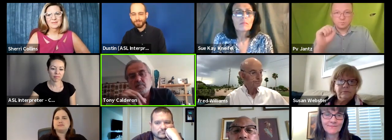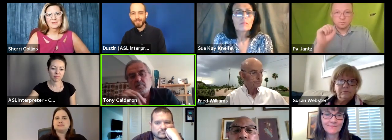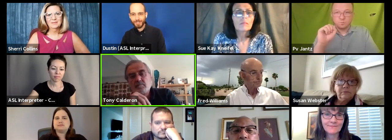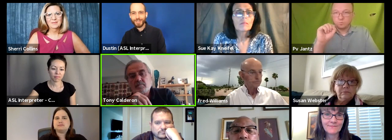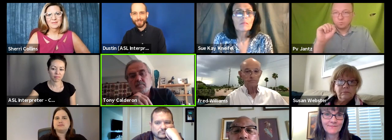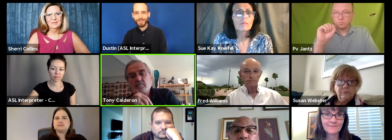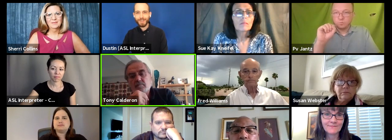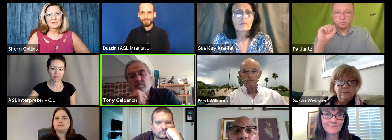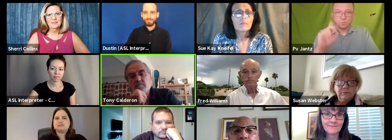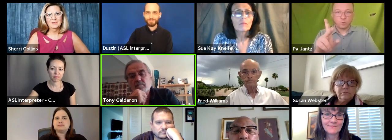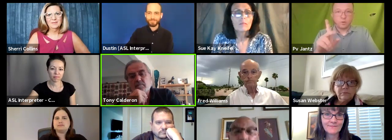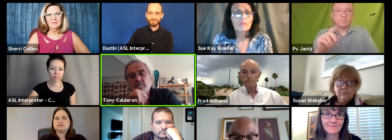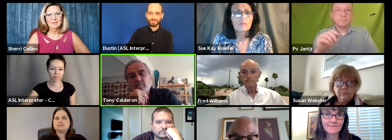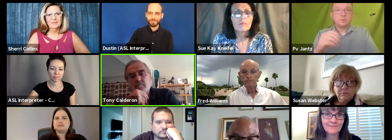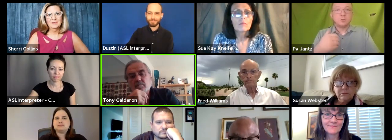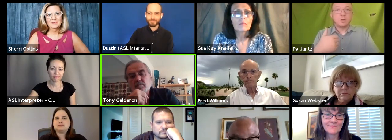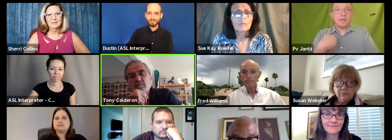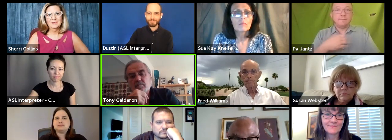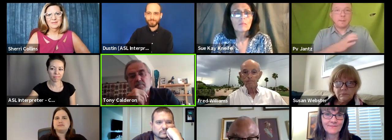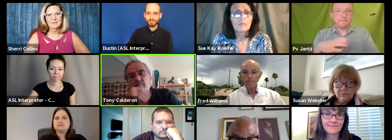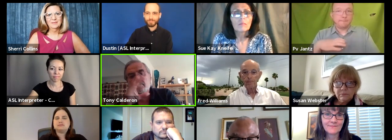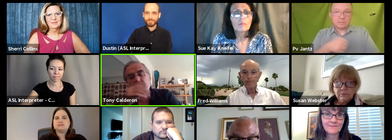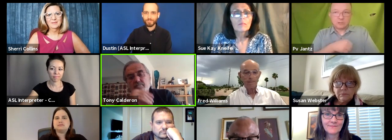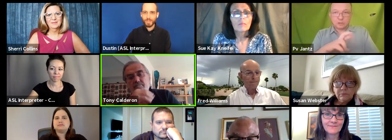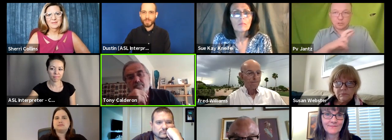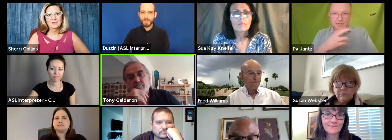Commissioner Benton, I second that.